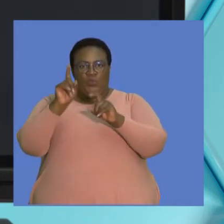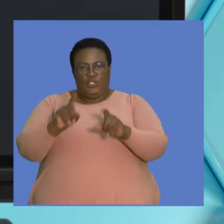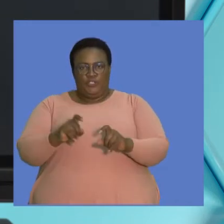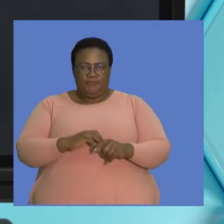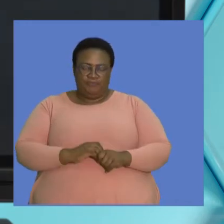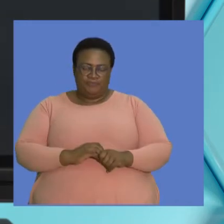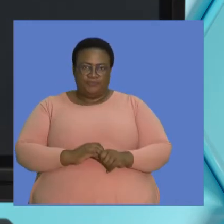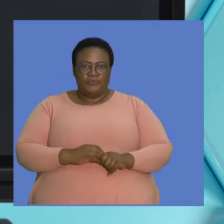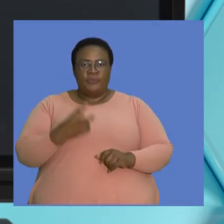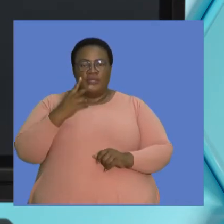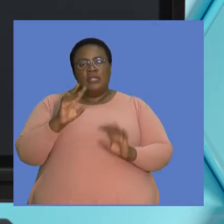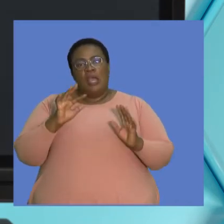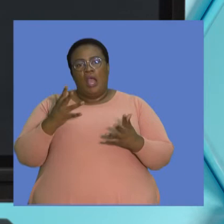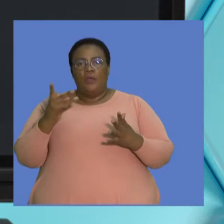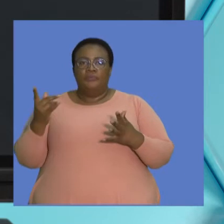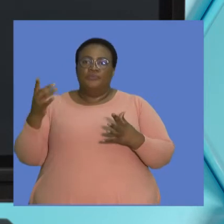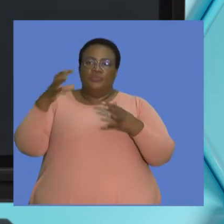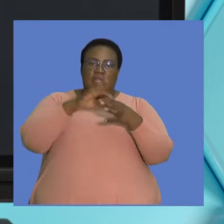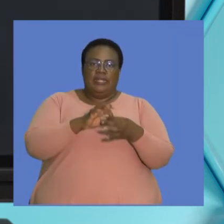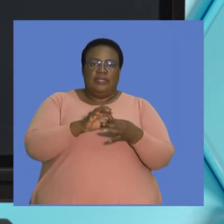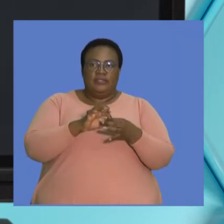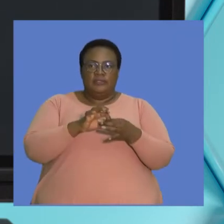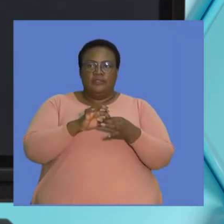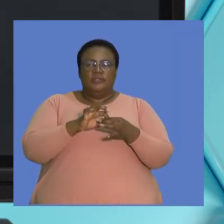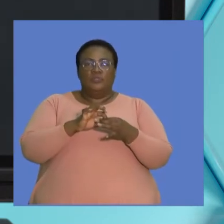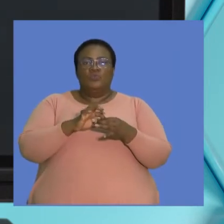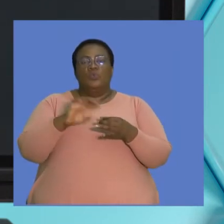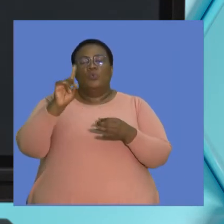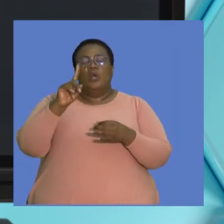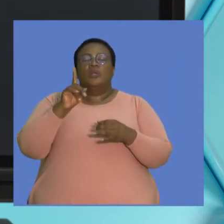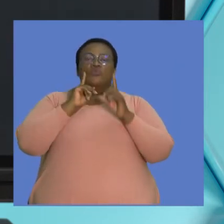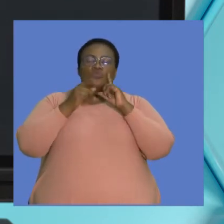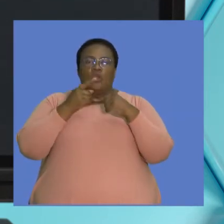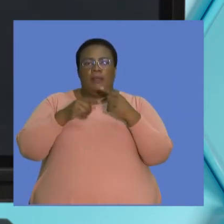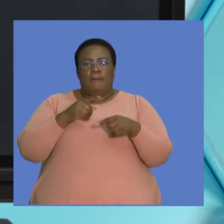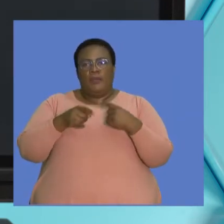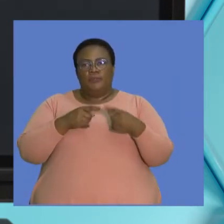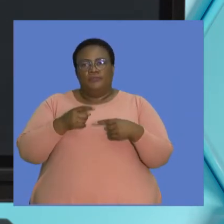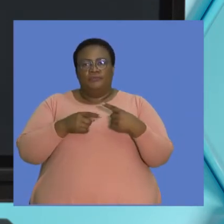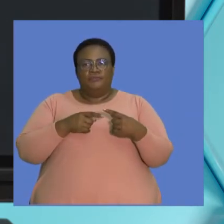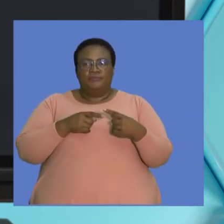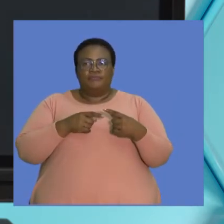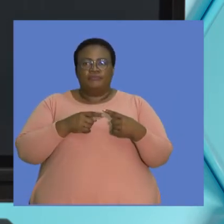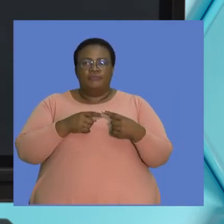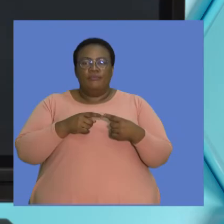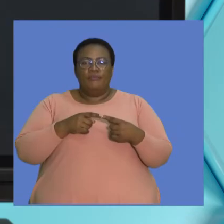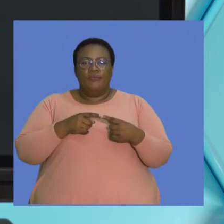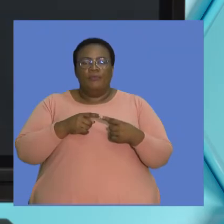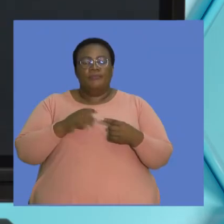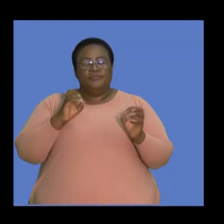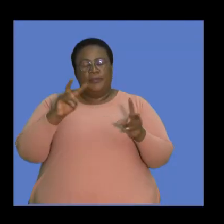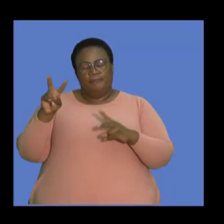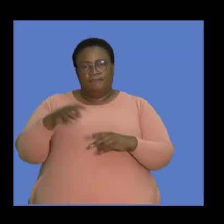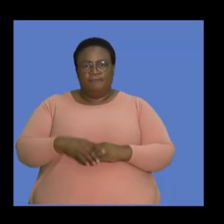how that will then link down to what we wanted to talk about in our lesson. So let's just look